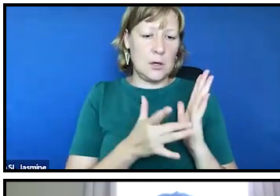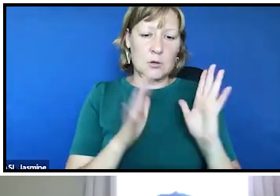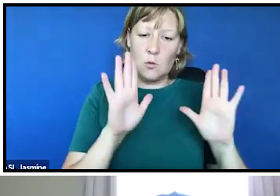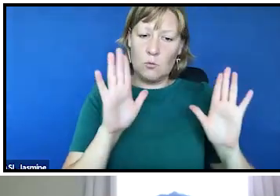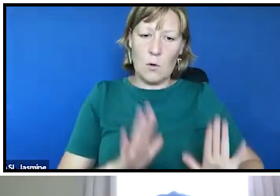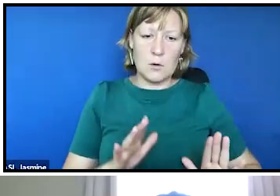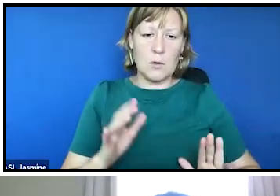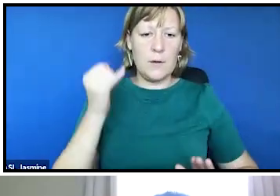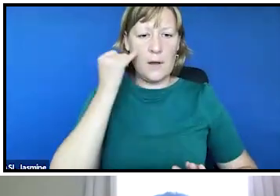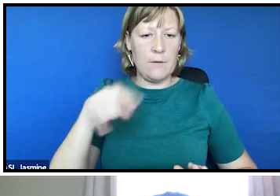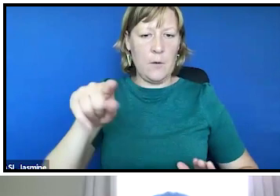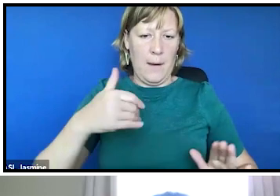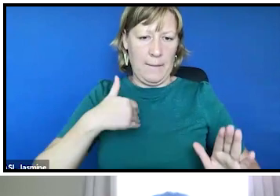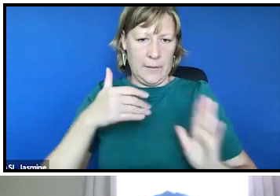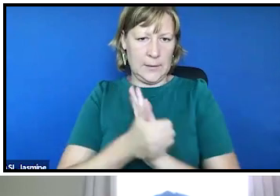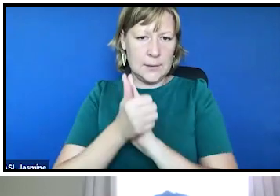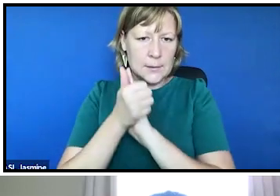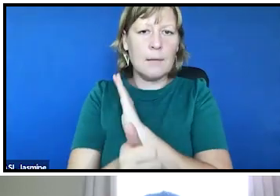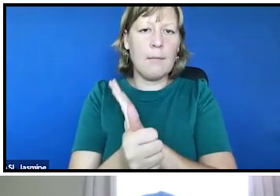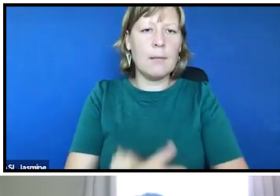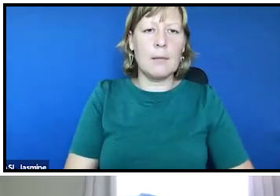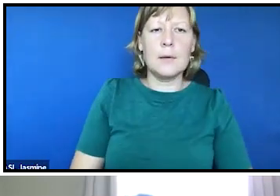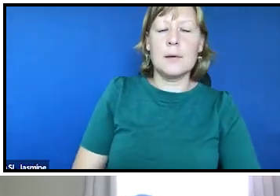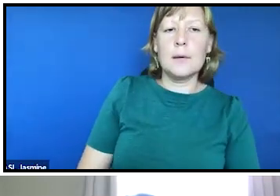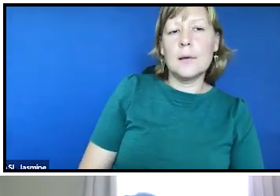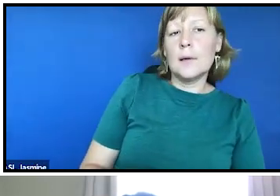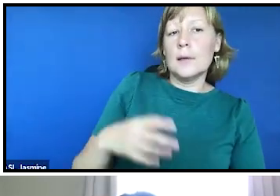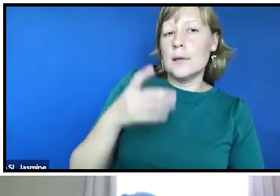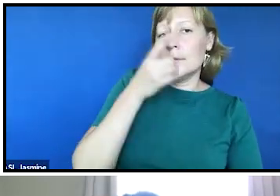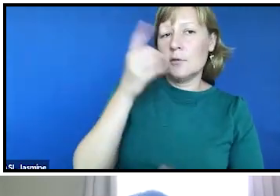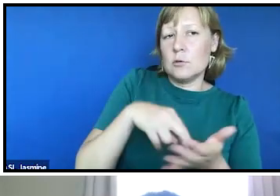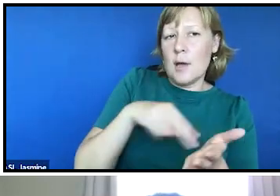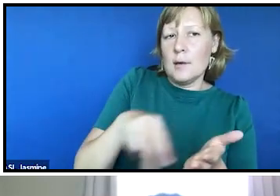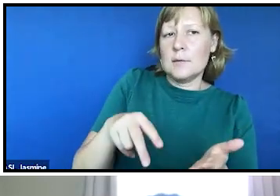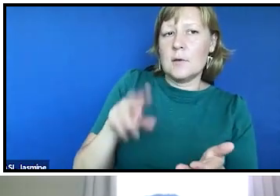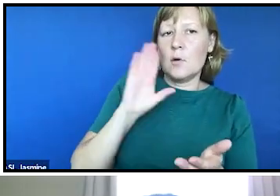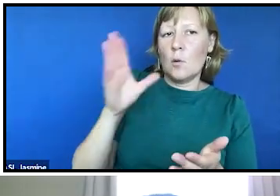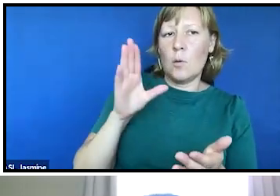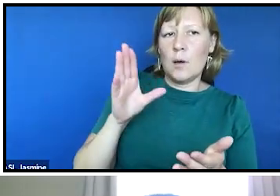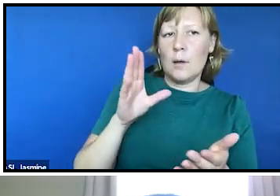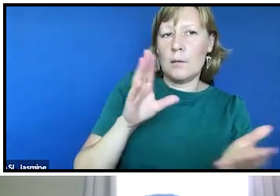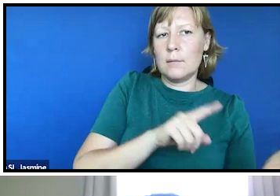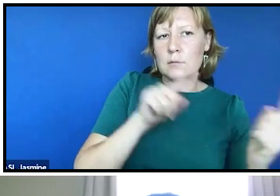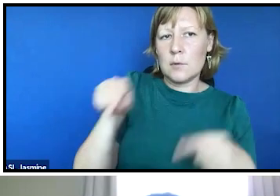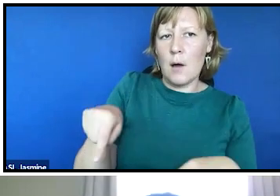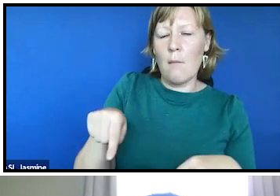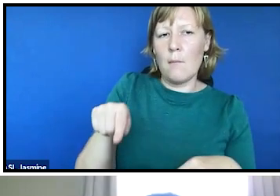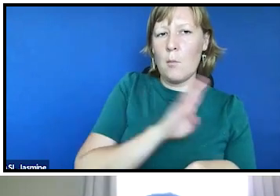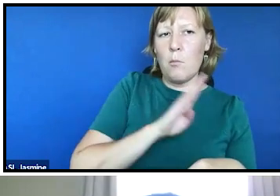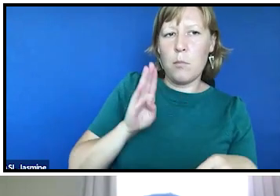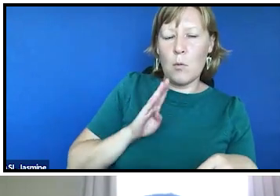so at the dinner dance, we're in the foyer, we're gonna have the Board of Elections is gonna be there, or Kate Sherlock, Kate Bowden from